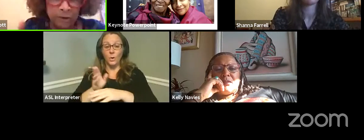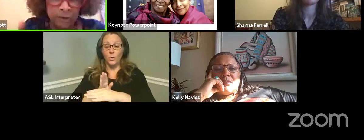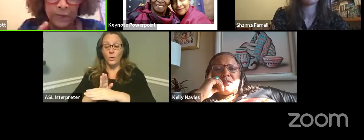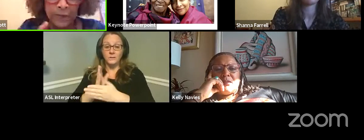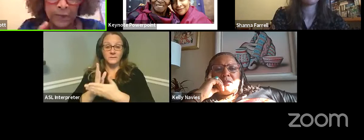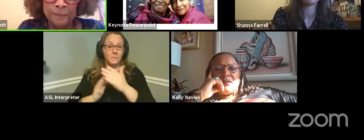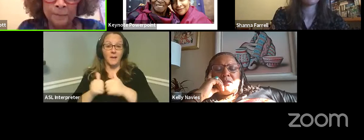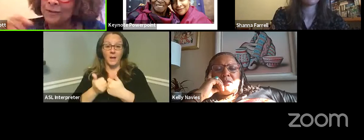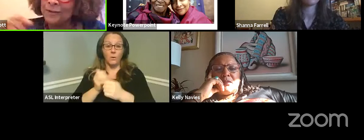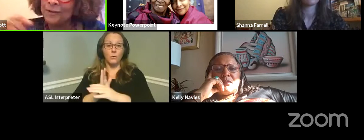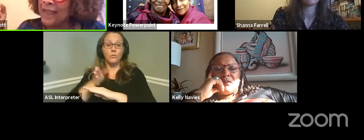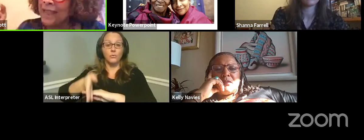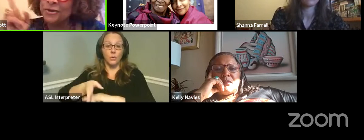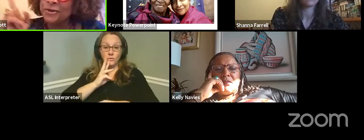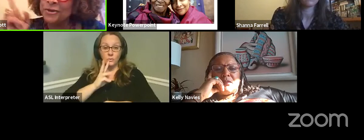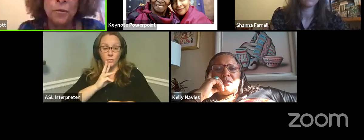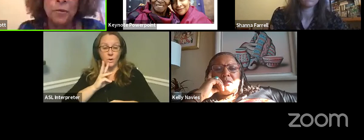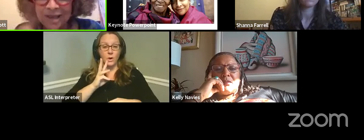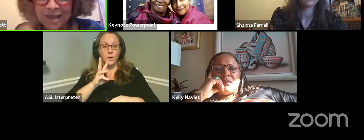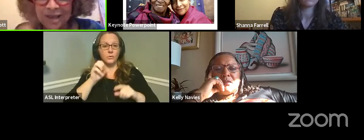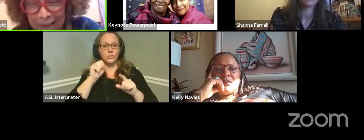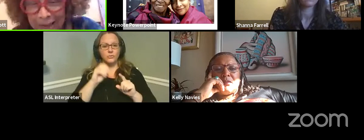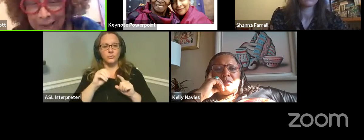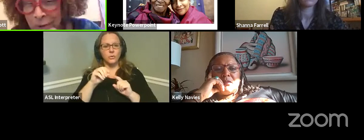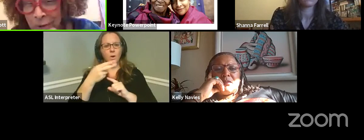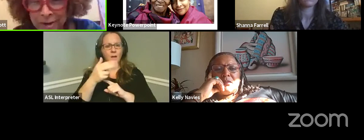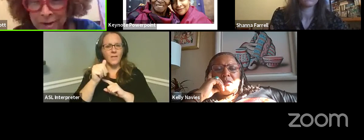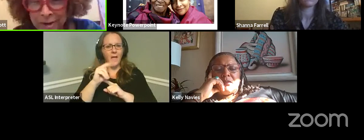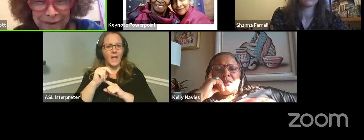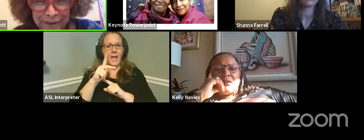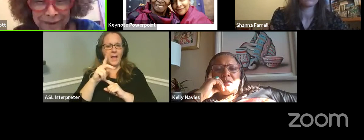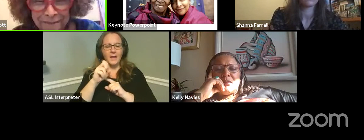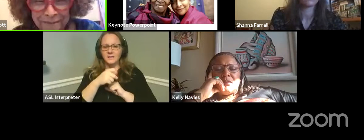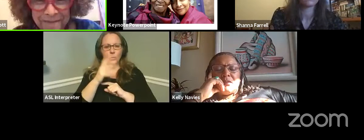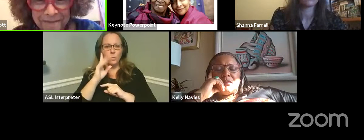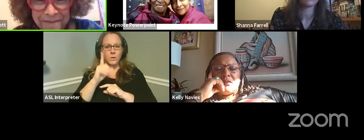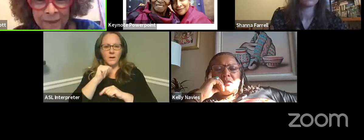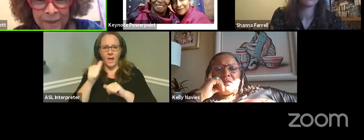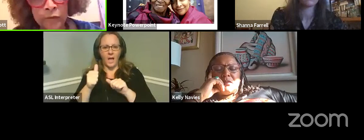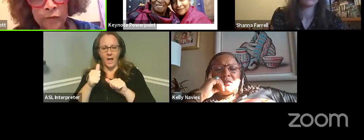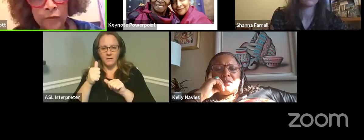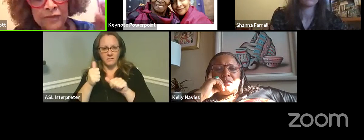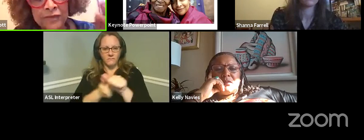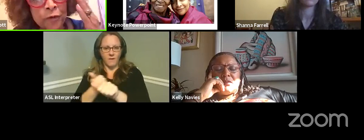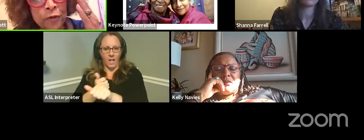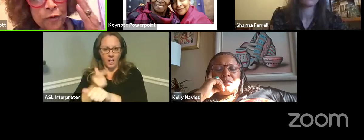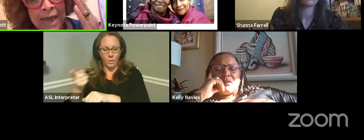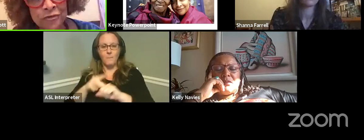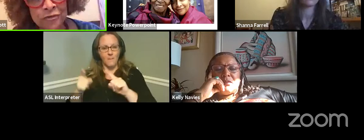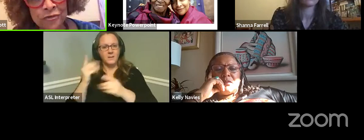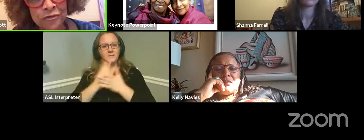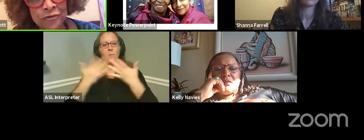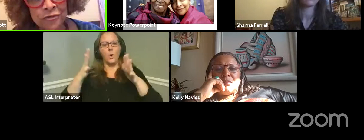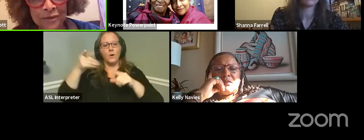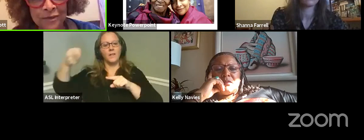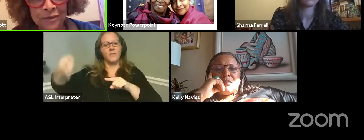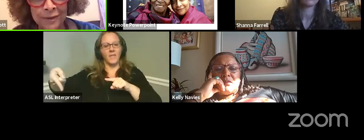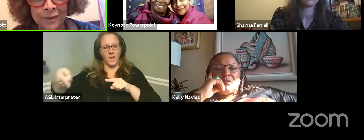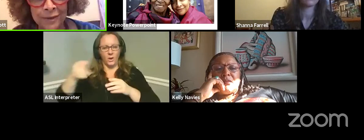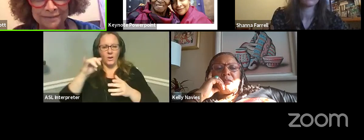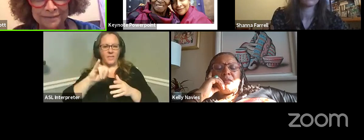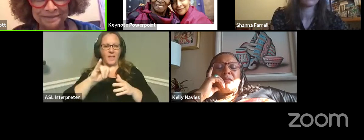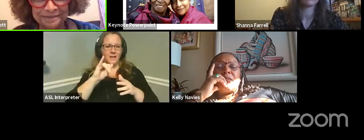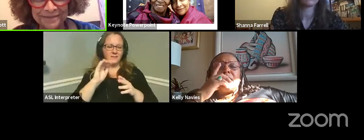some way, so the Hanks wouldn't go, but some Hanks were already over there. So that's supposedly how the bottle tree